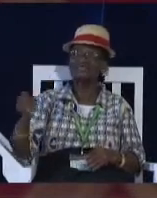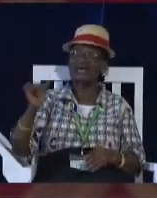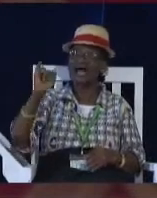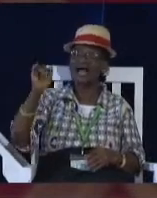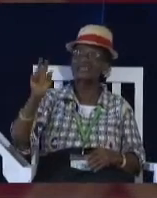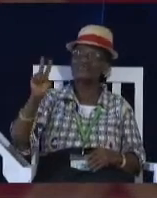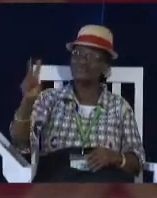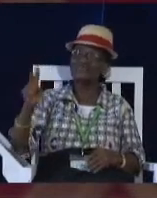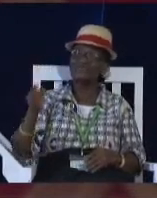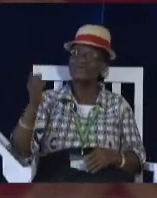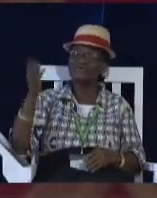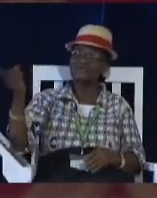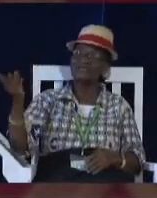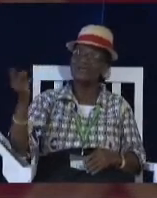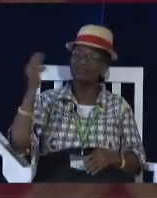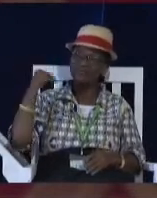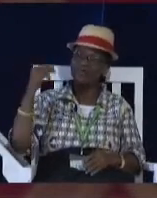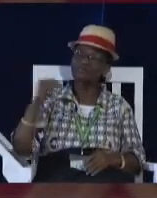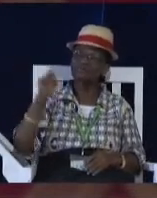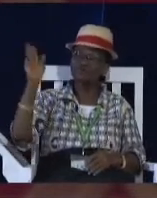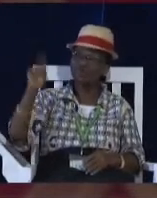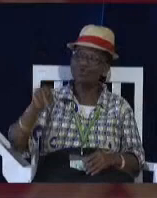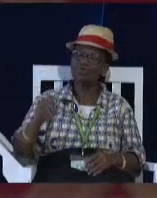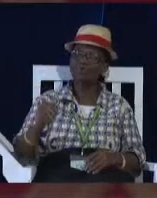There was no coronavirus.